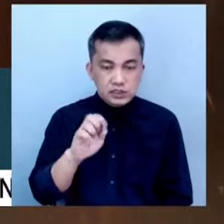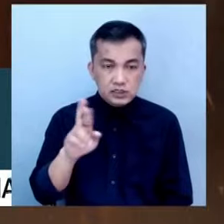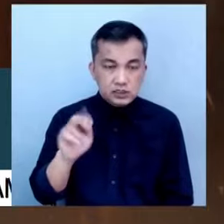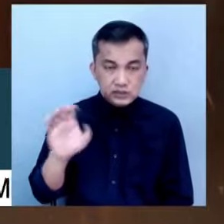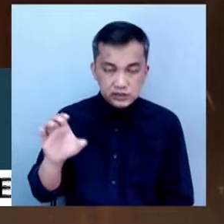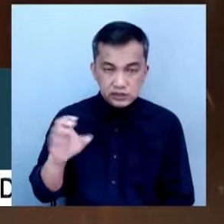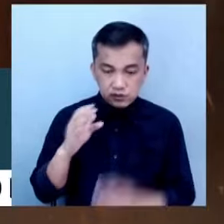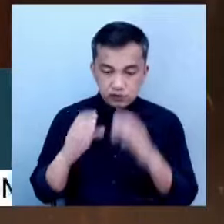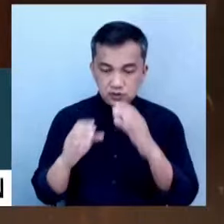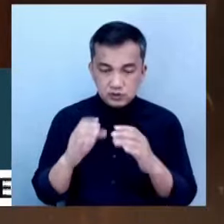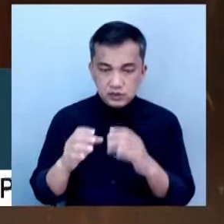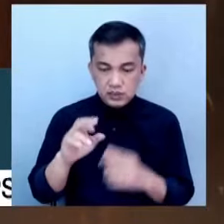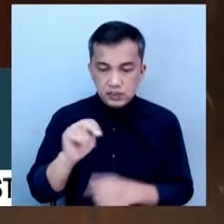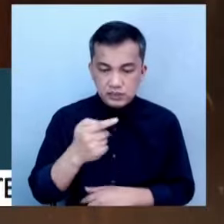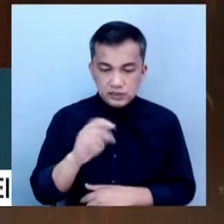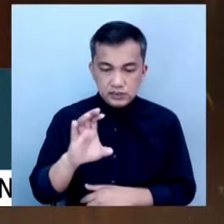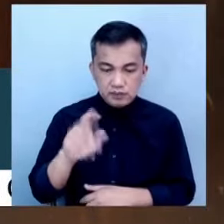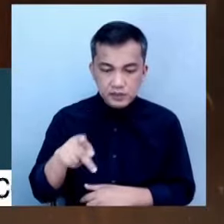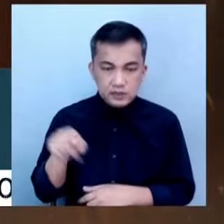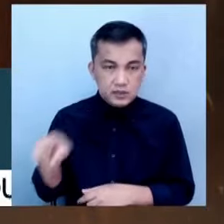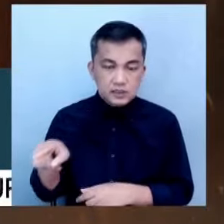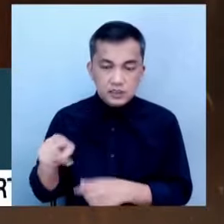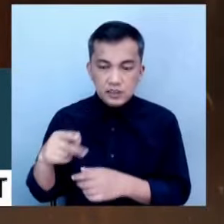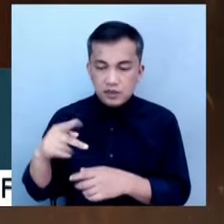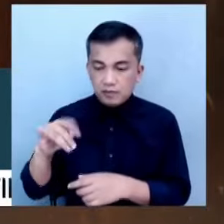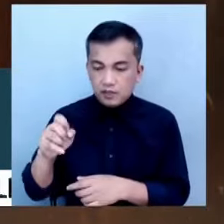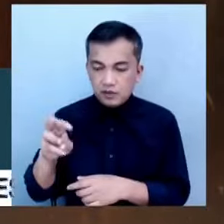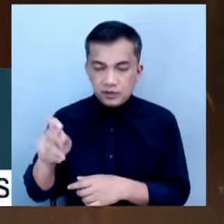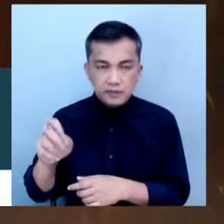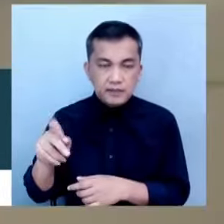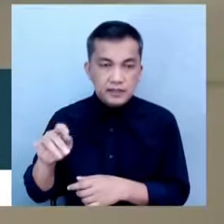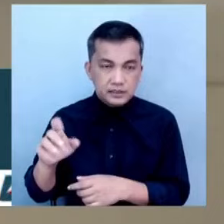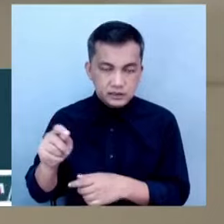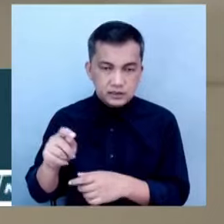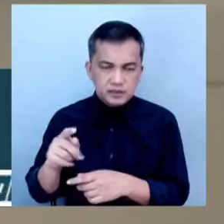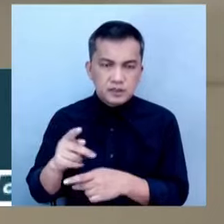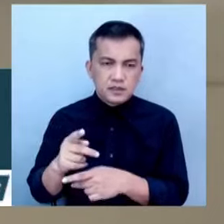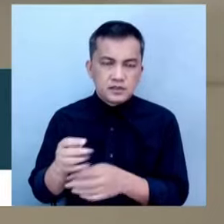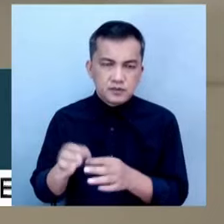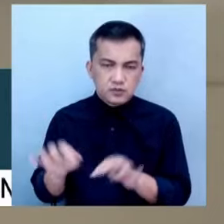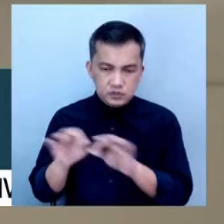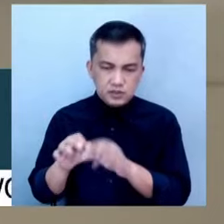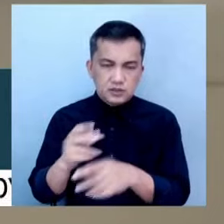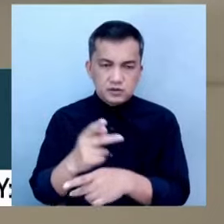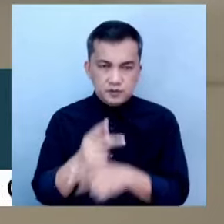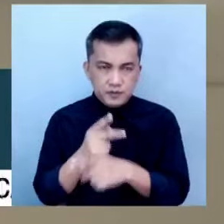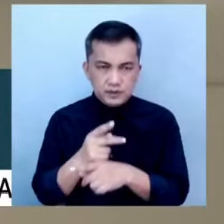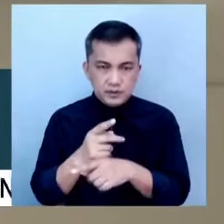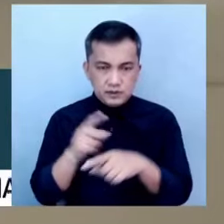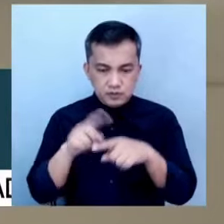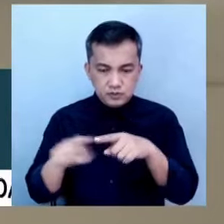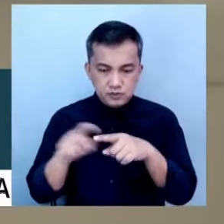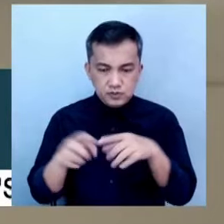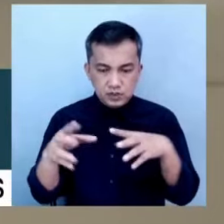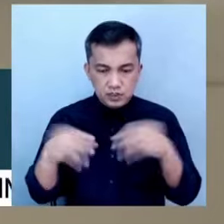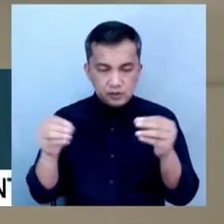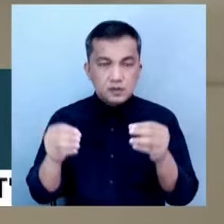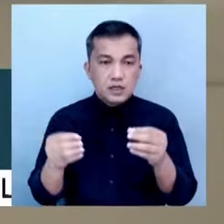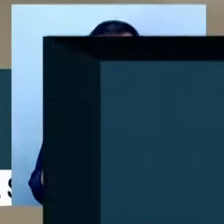the NGCP and the power plants is key to prevent such outages in the area from happening again.